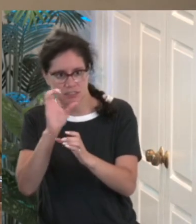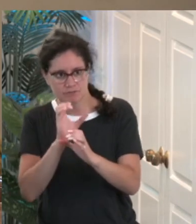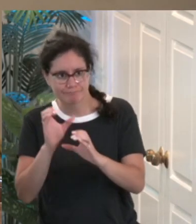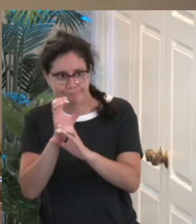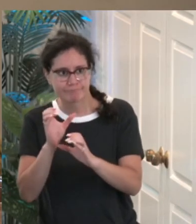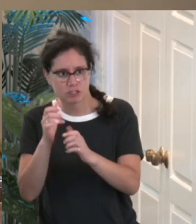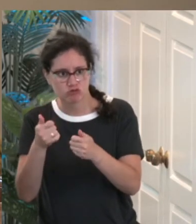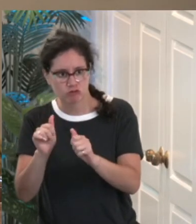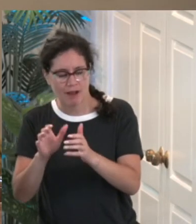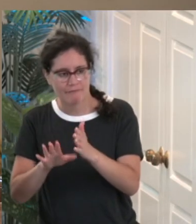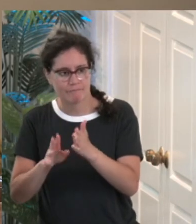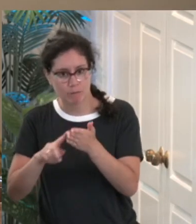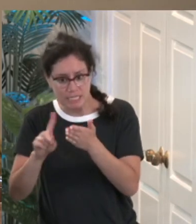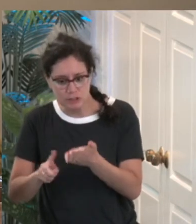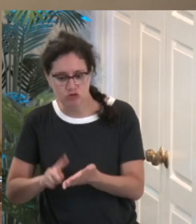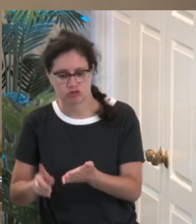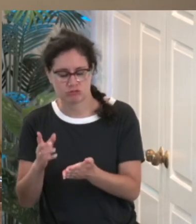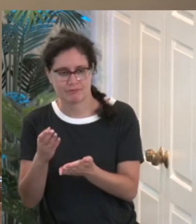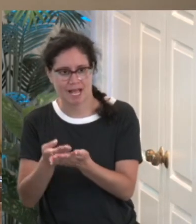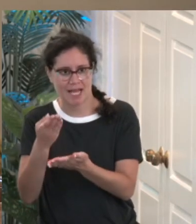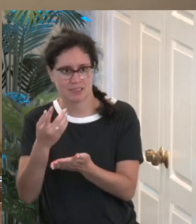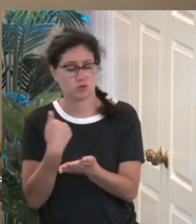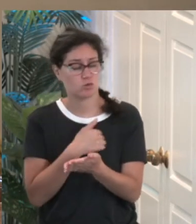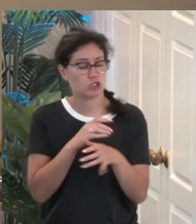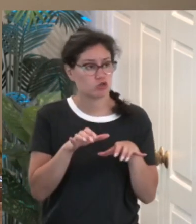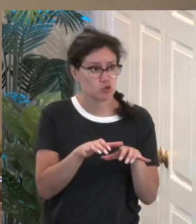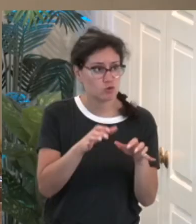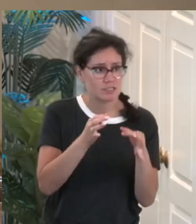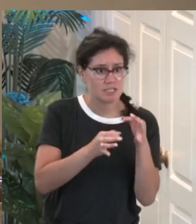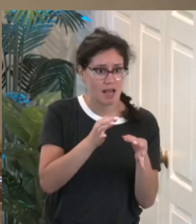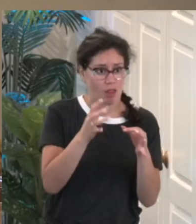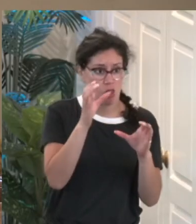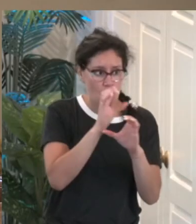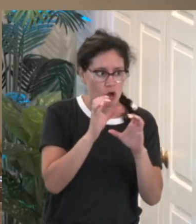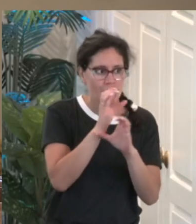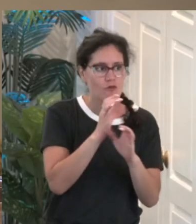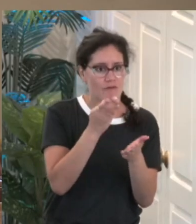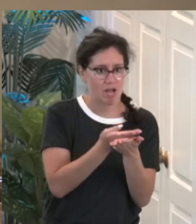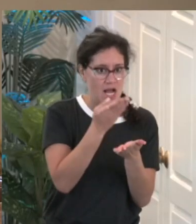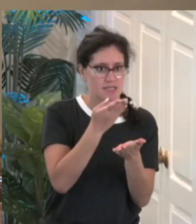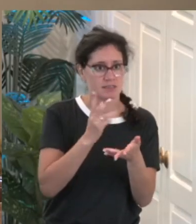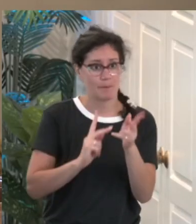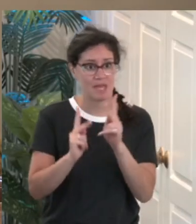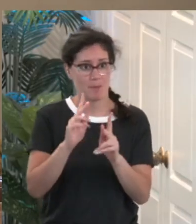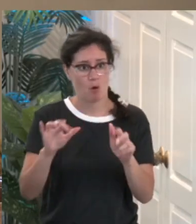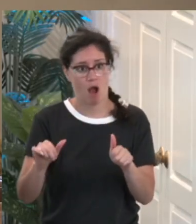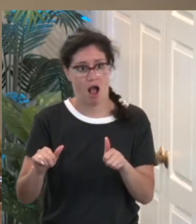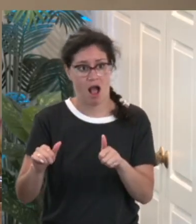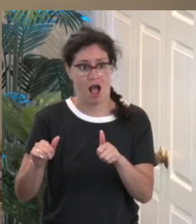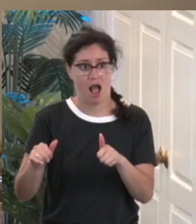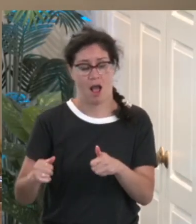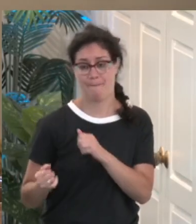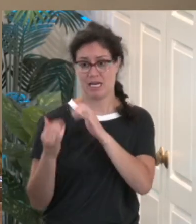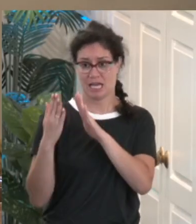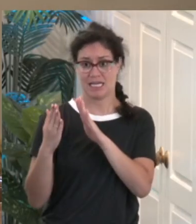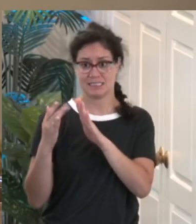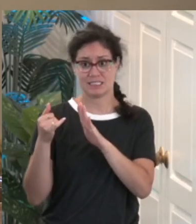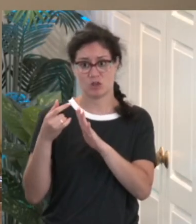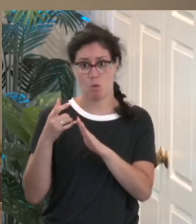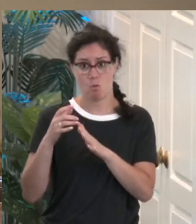When we're doing justice, we're looking for facts. And the facts are people who are up against the wall because they are